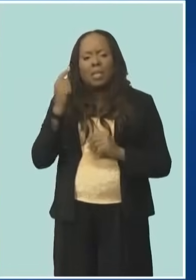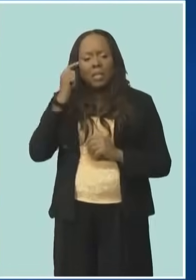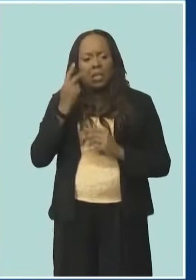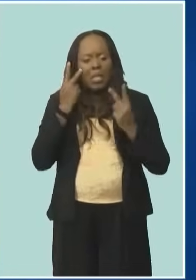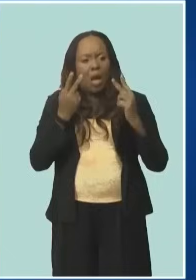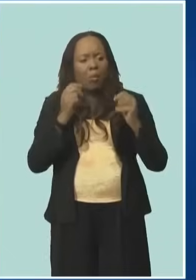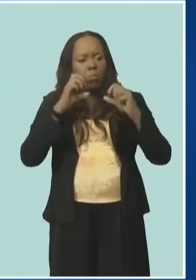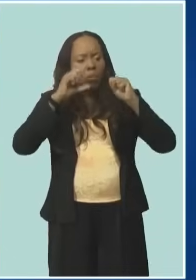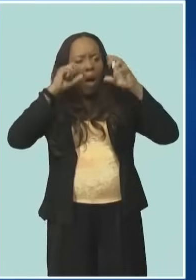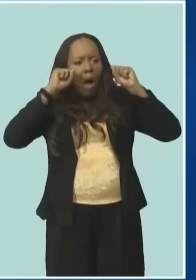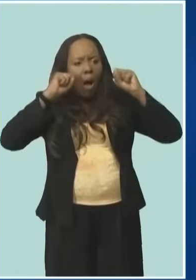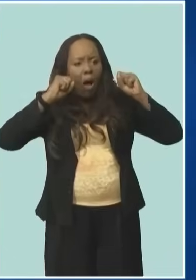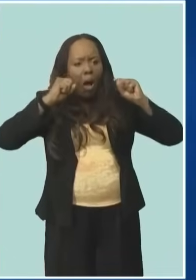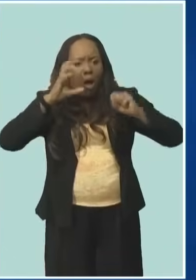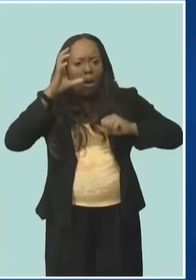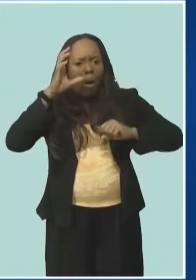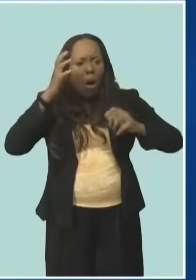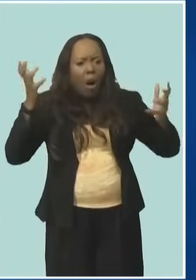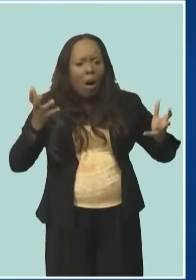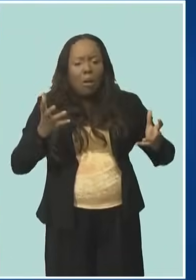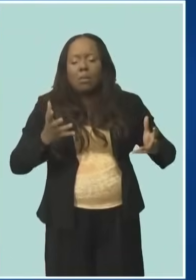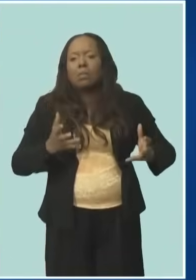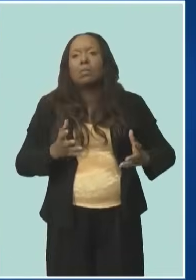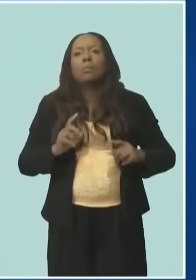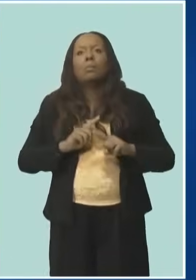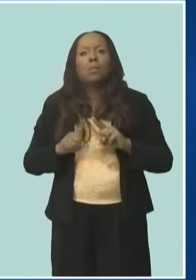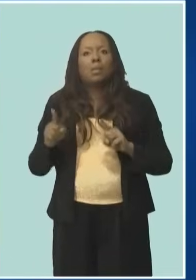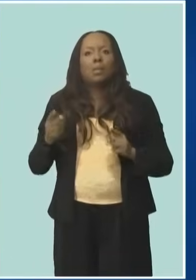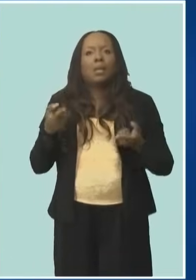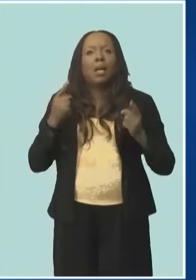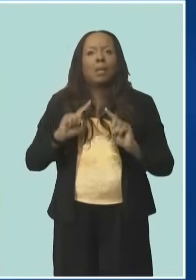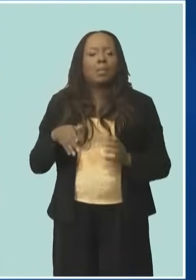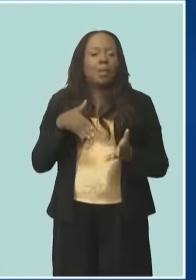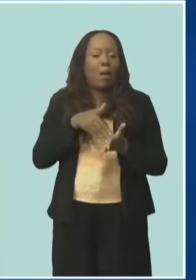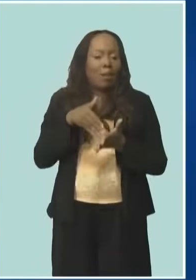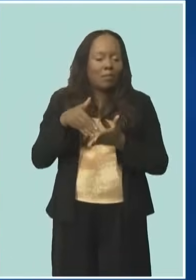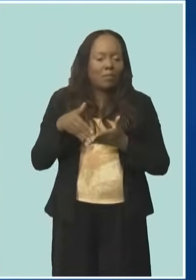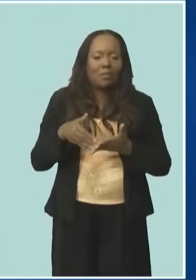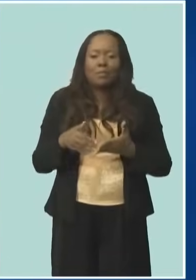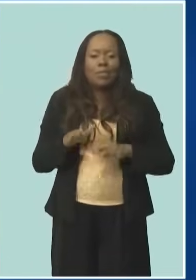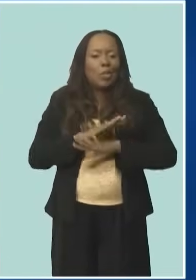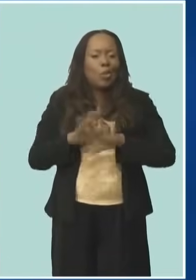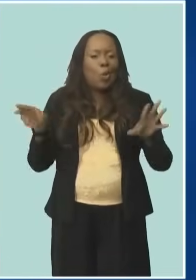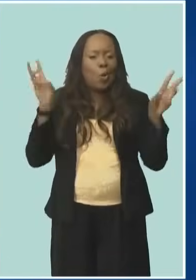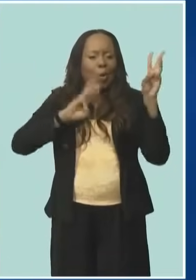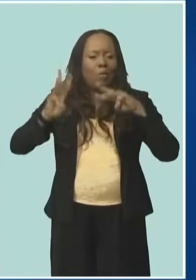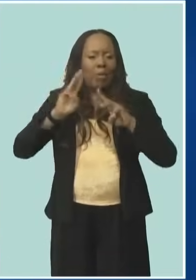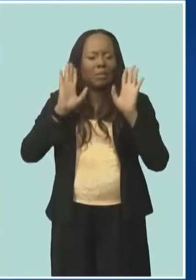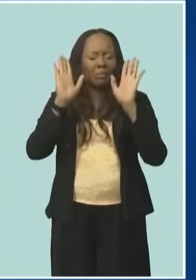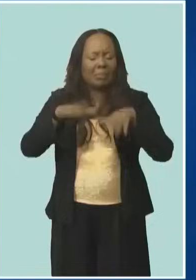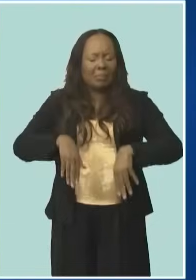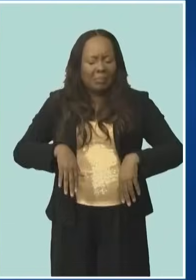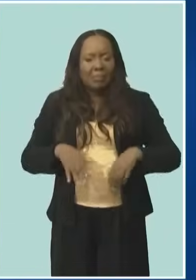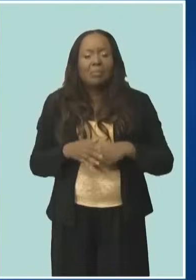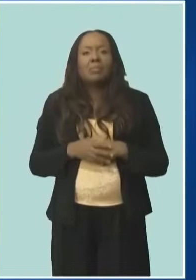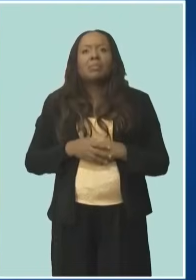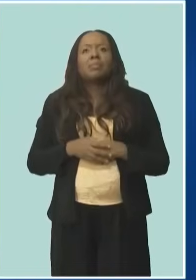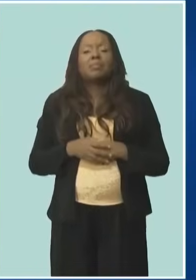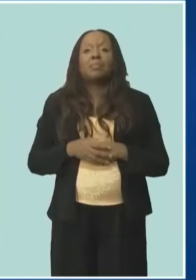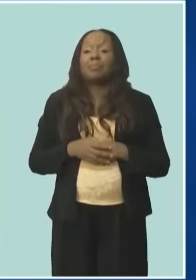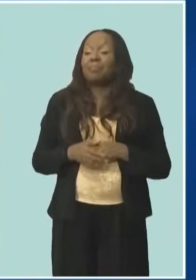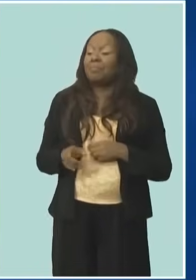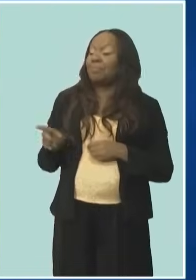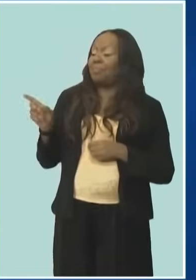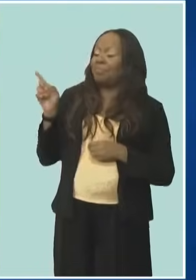In fact, according to the scientist, it happens quite often and is nothing to worry about. He explains that the sighting